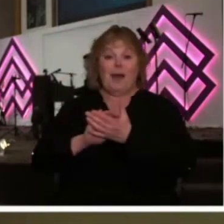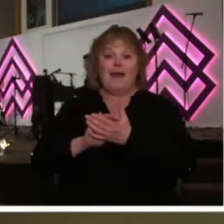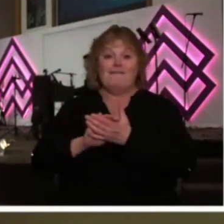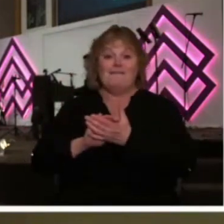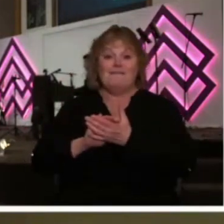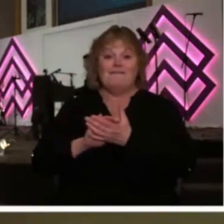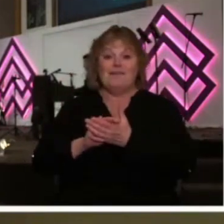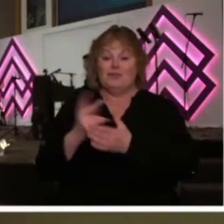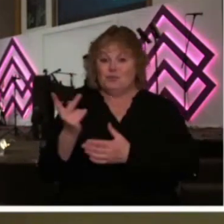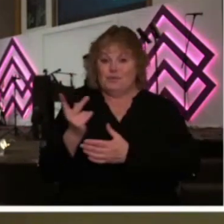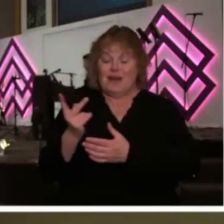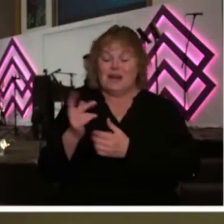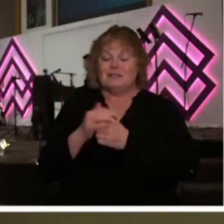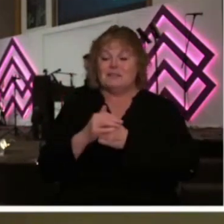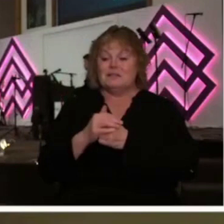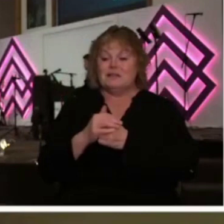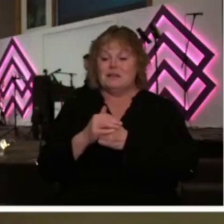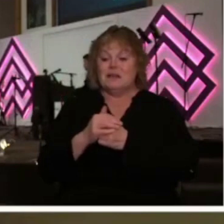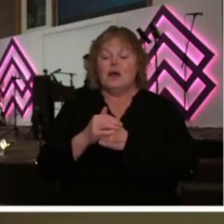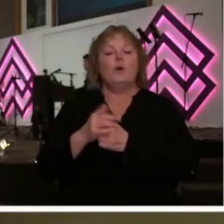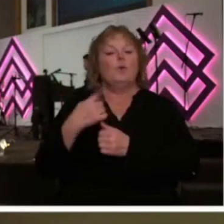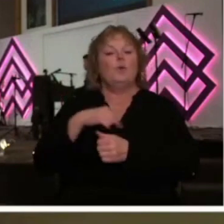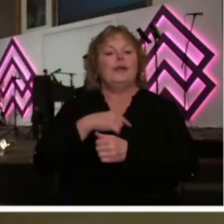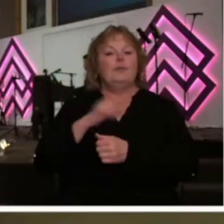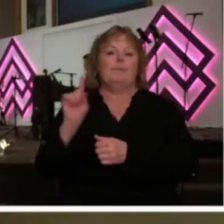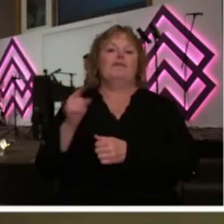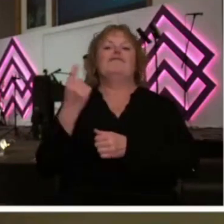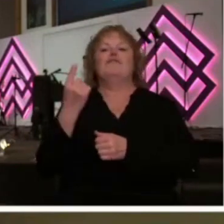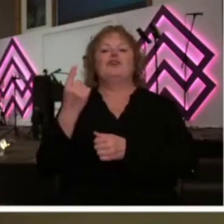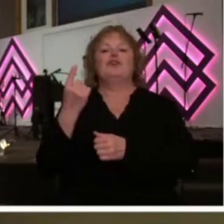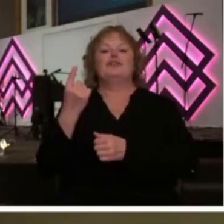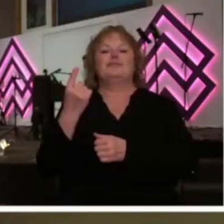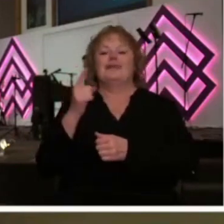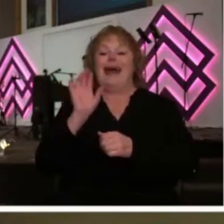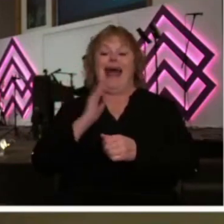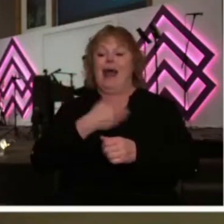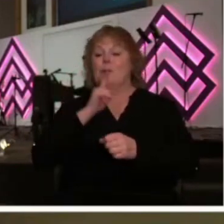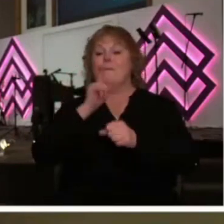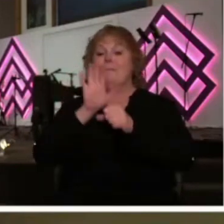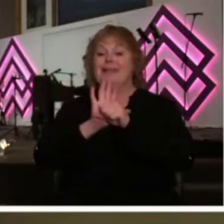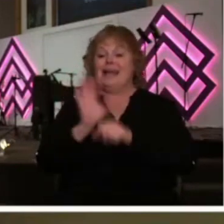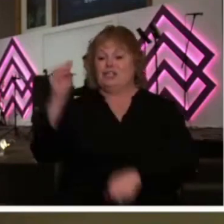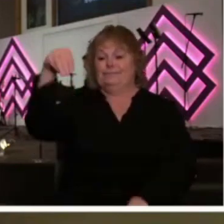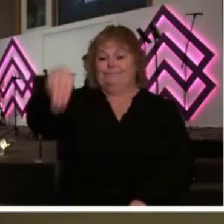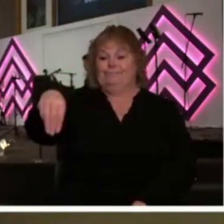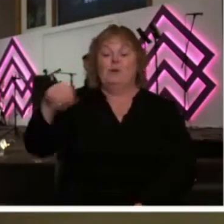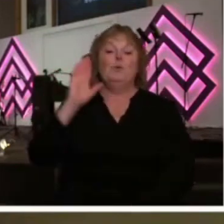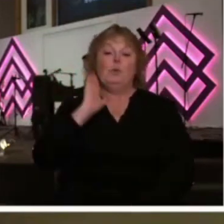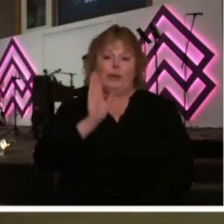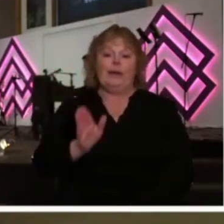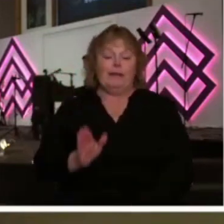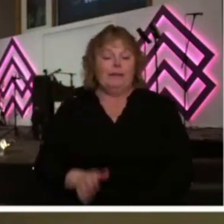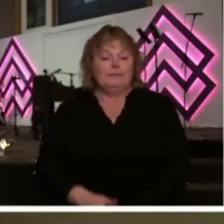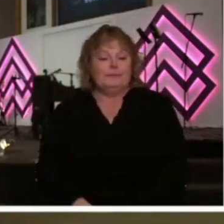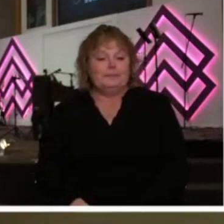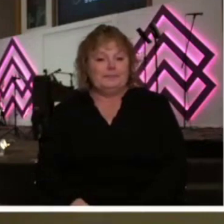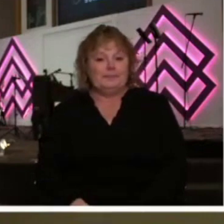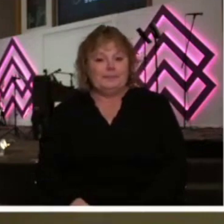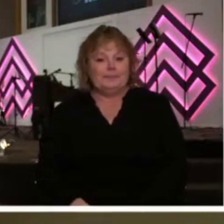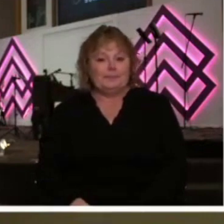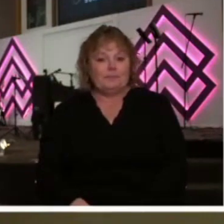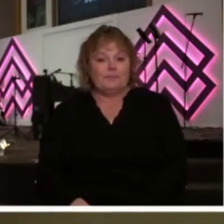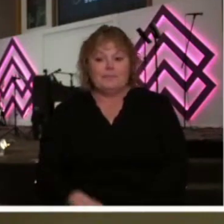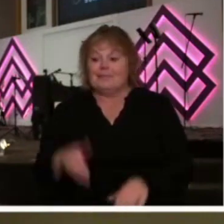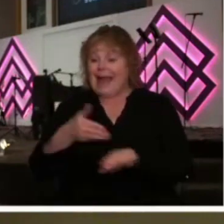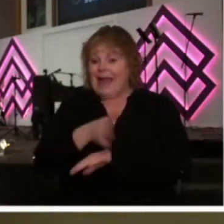leaders, are going to take the honor of being the first ones to put our pledge and our offering into this box.